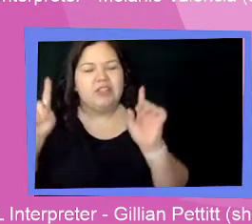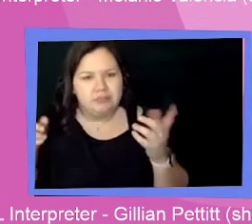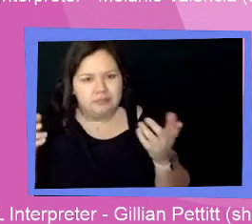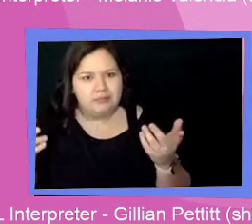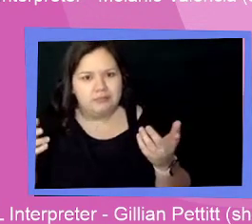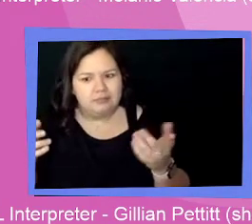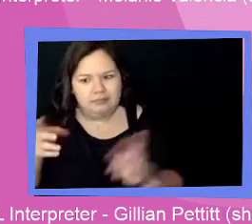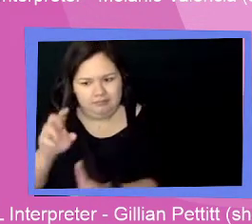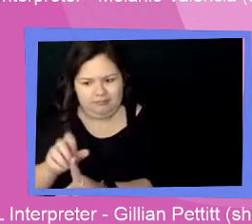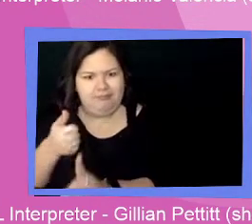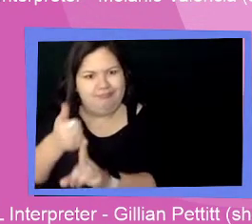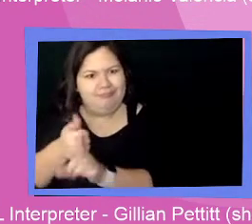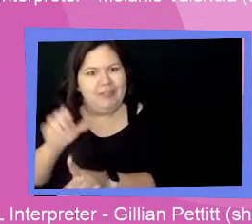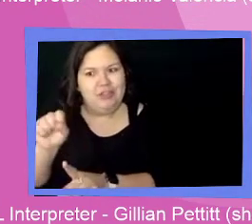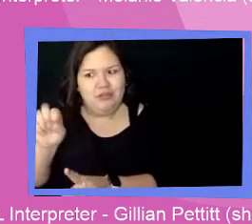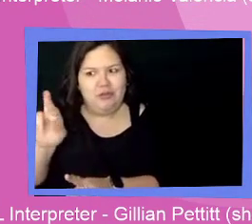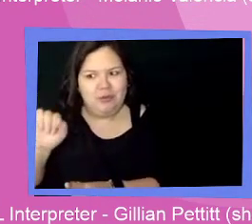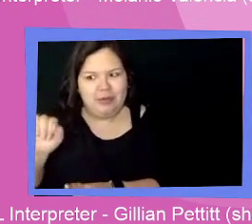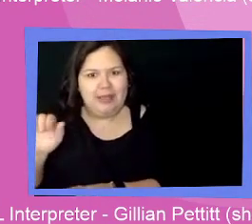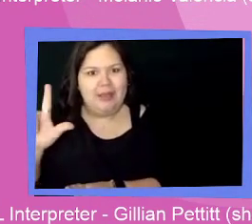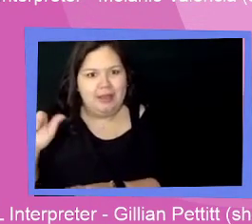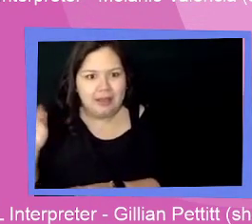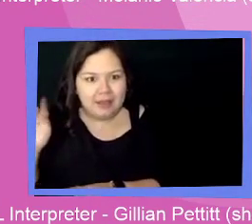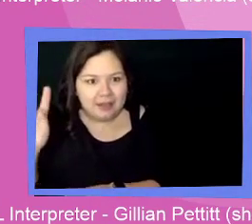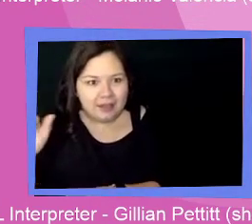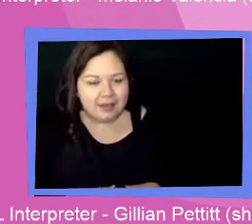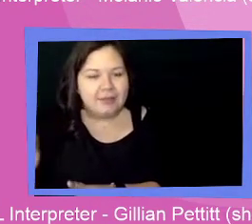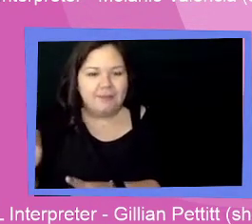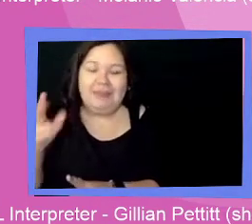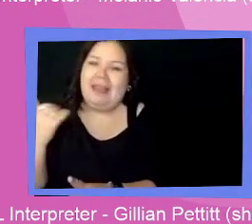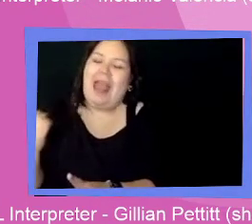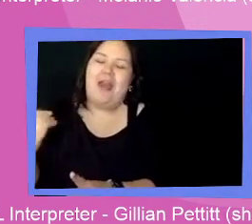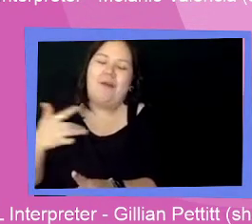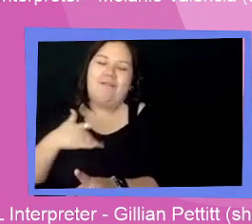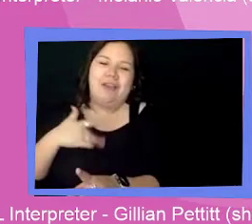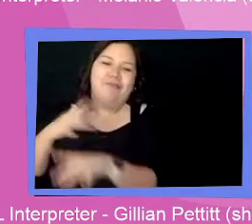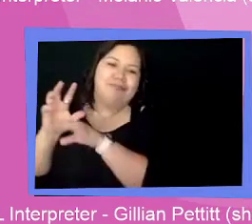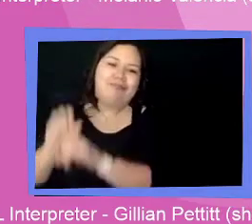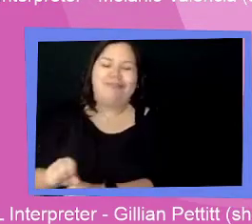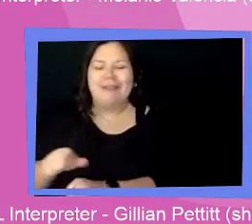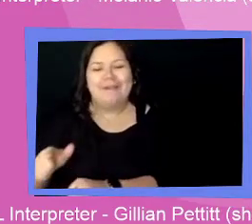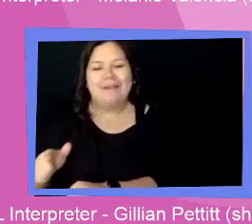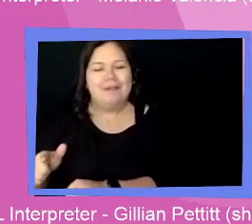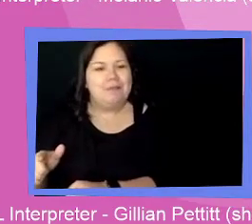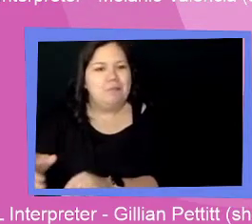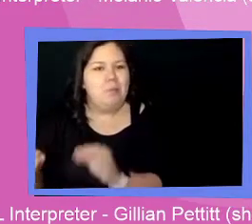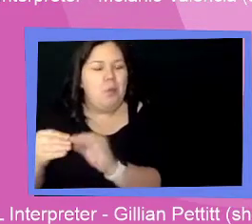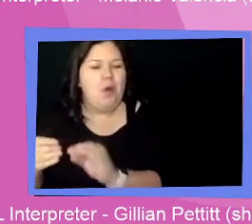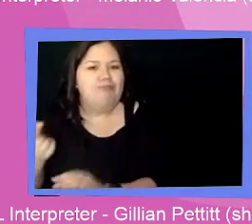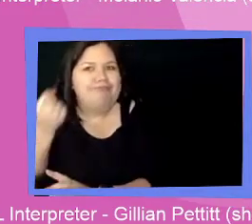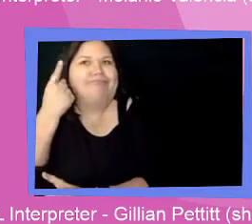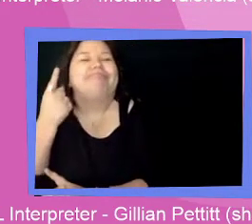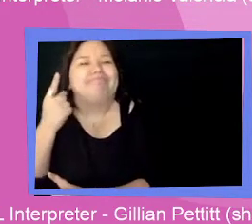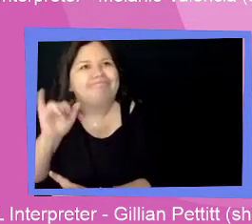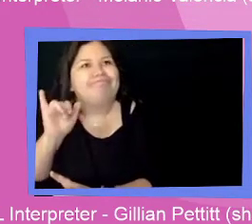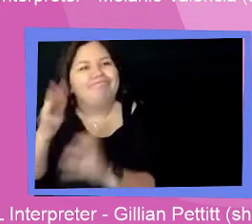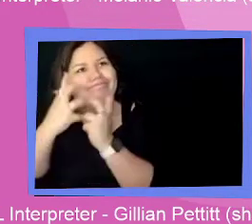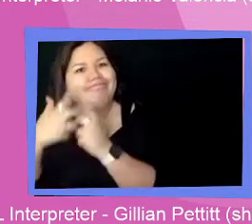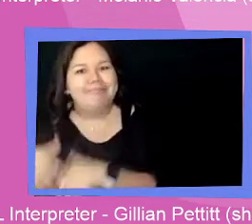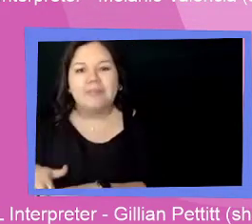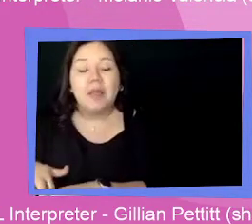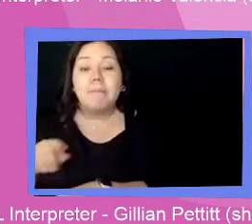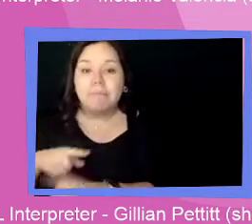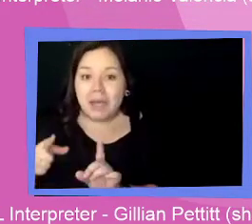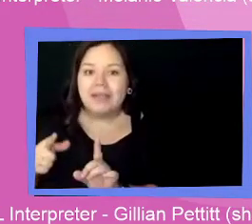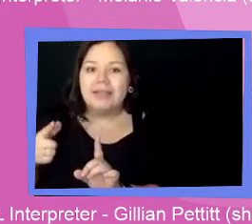as Sri Lankan. And now it comes very naturally, and it makes a lot of sense to me, but it's still